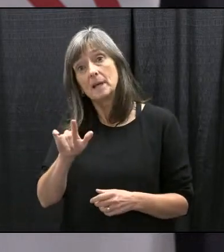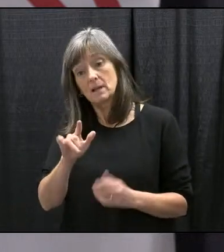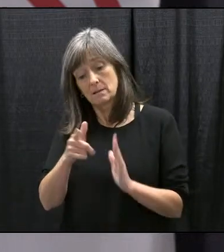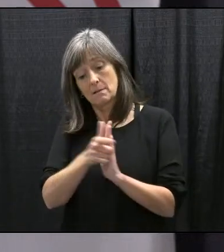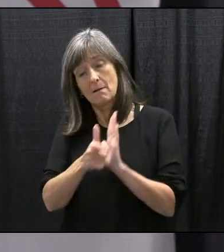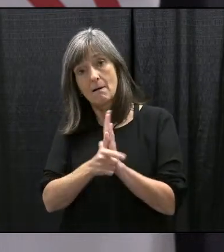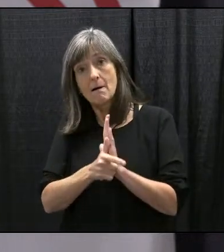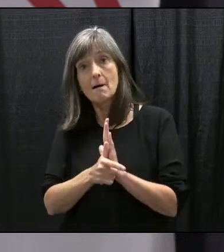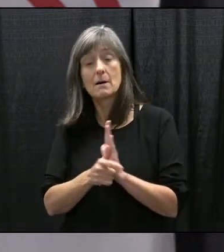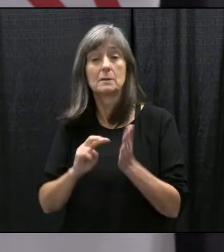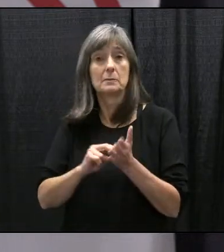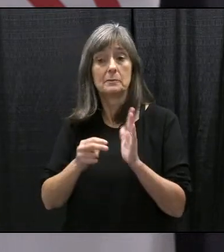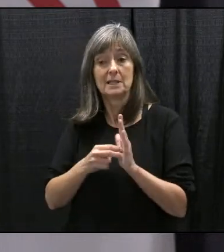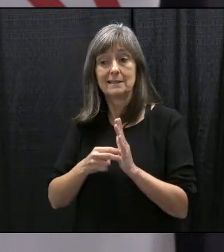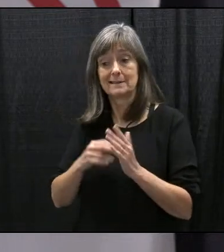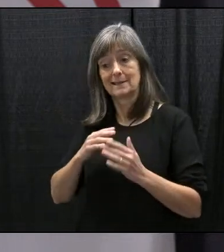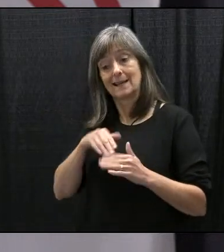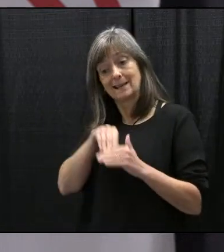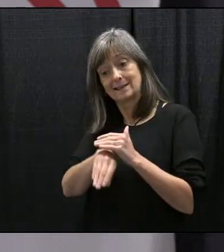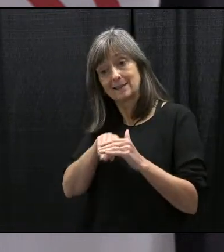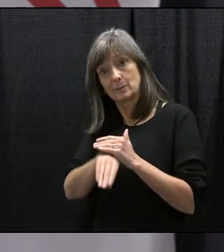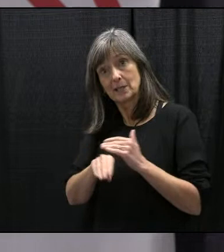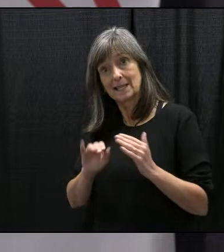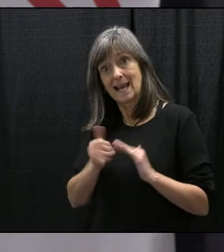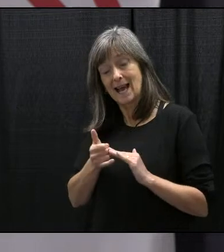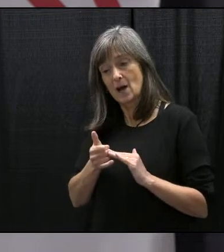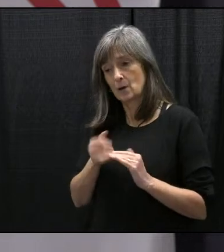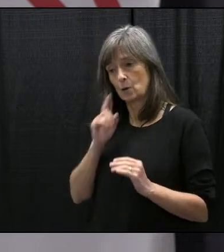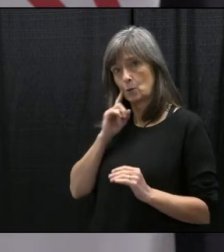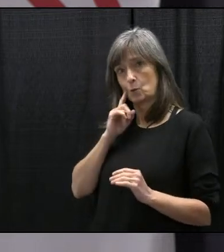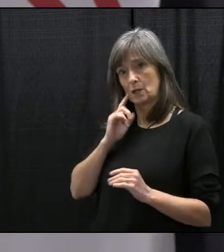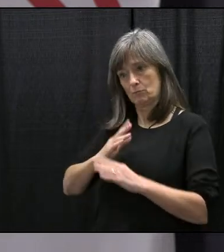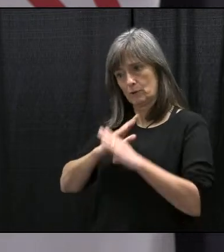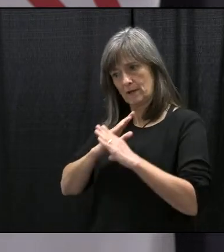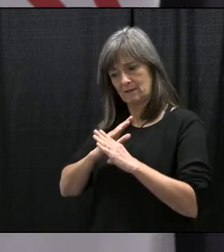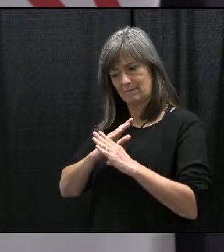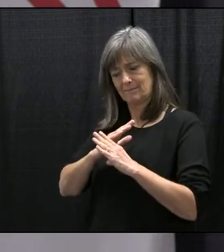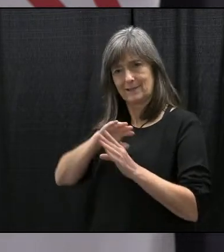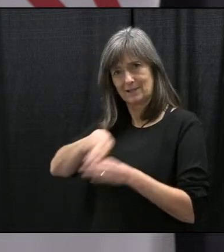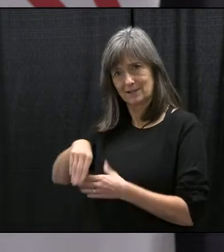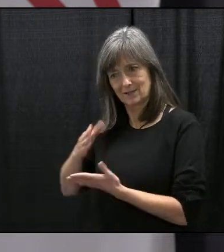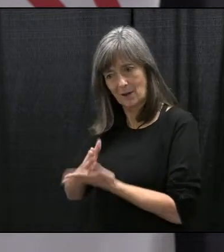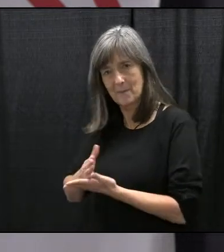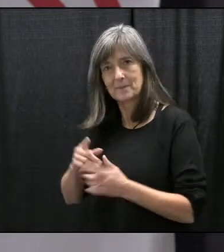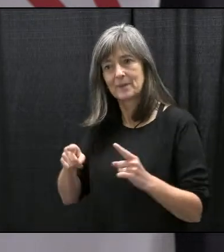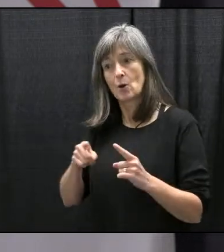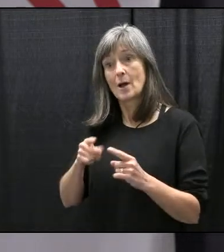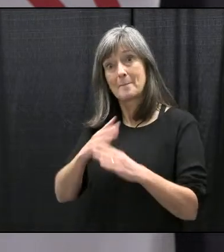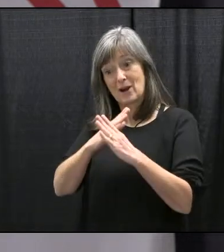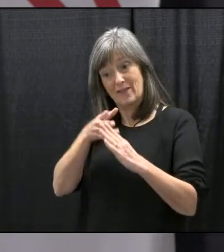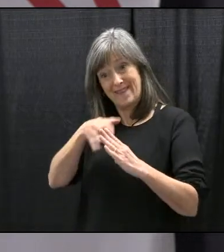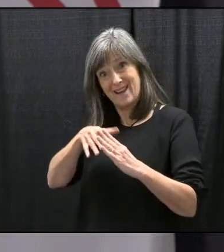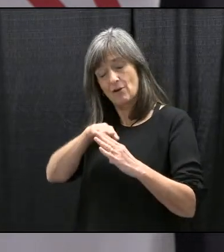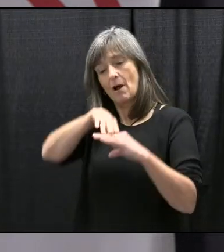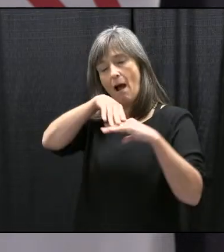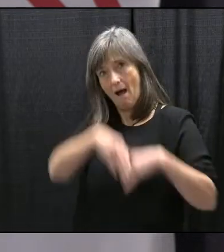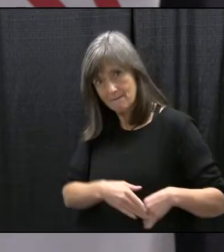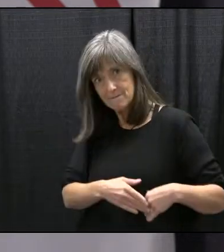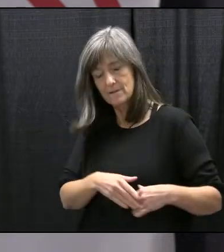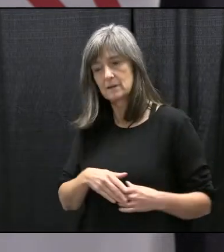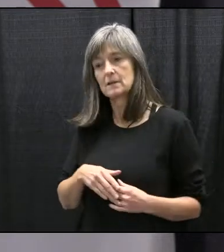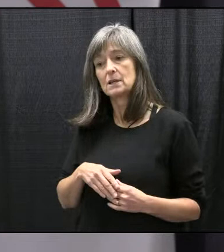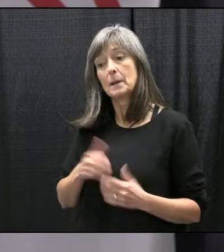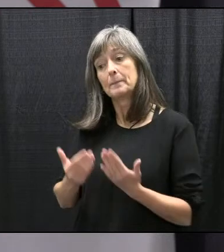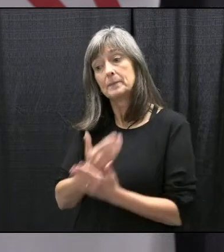accessibility by preventing, identifying, and removing barriers that prevent persons with disabilities from full participation